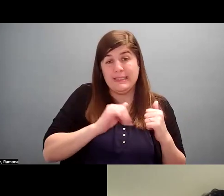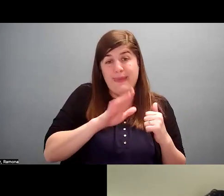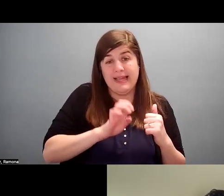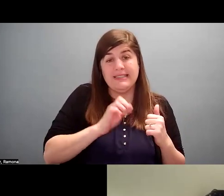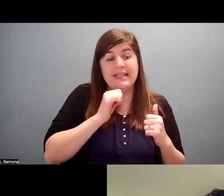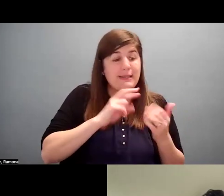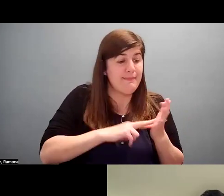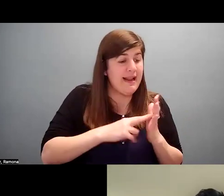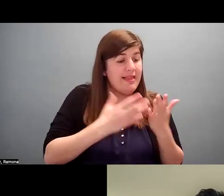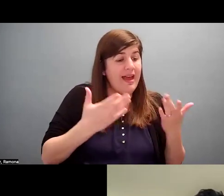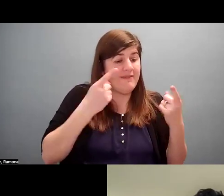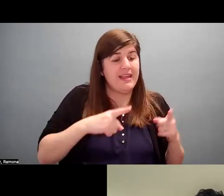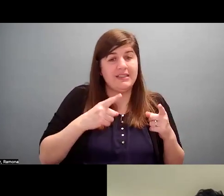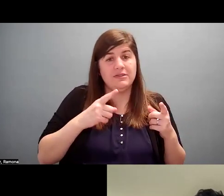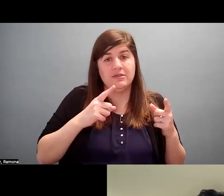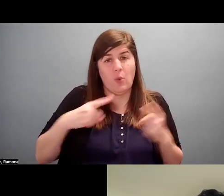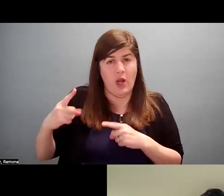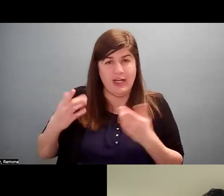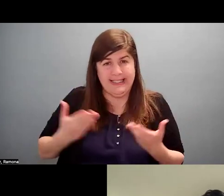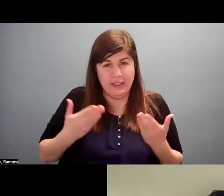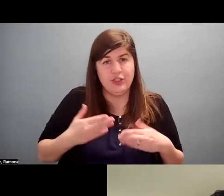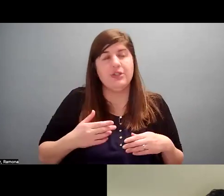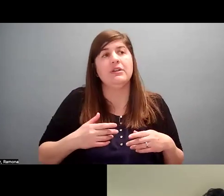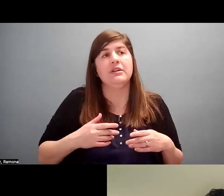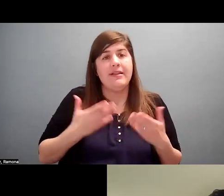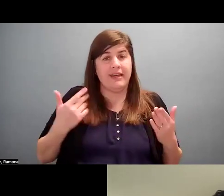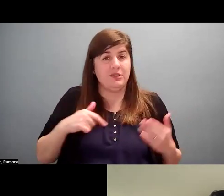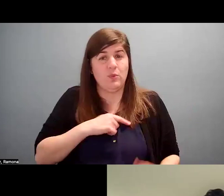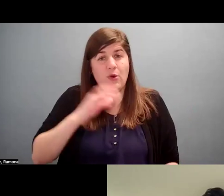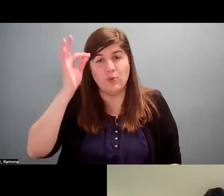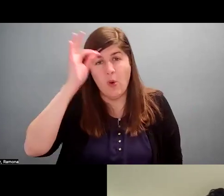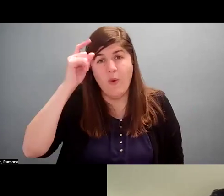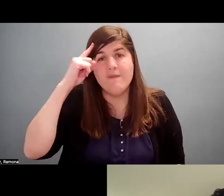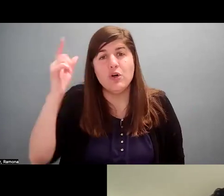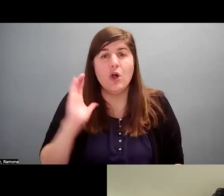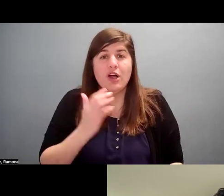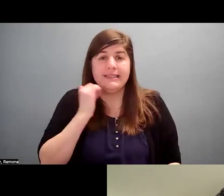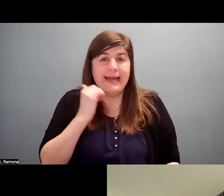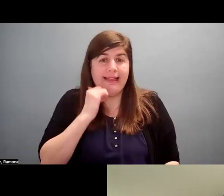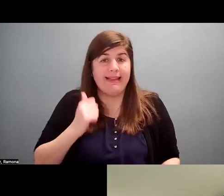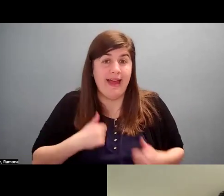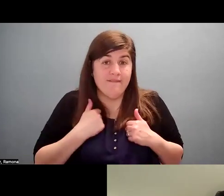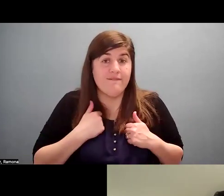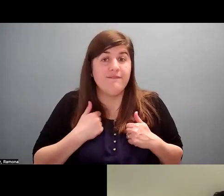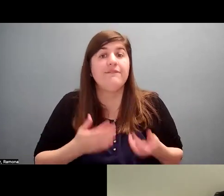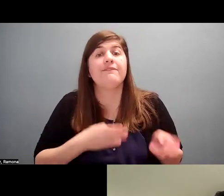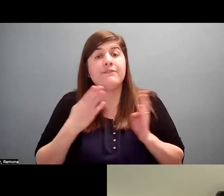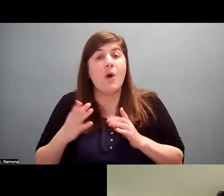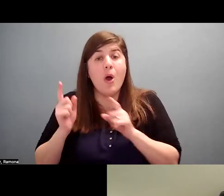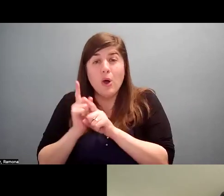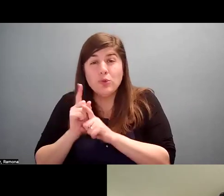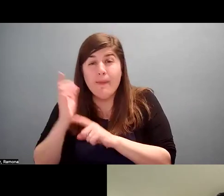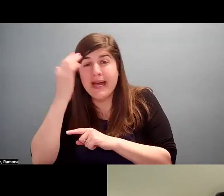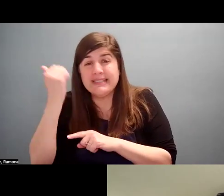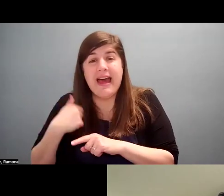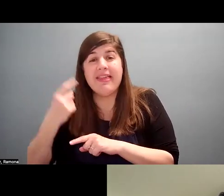on here that eventually produces things that we don't know that might be useful for our daily lives. Mhm. But also because like I